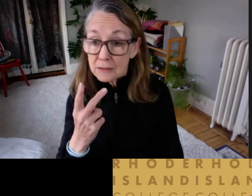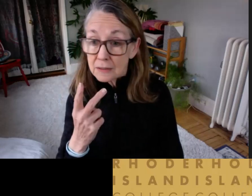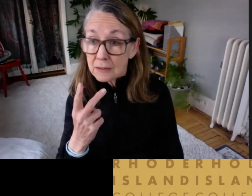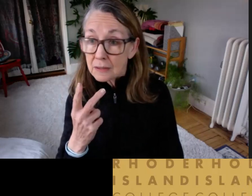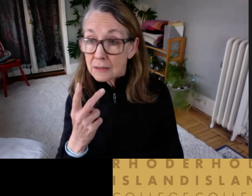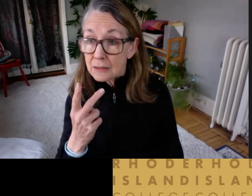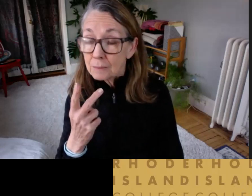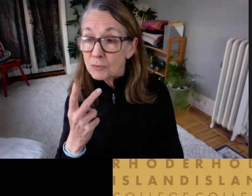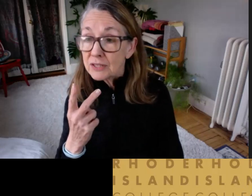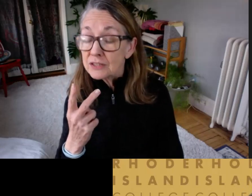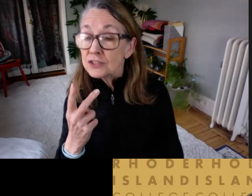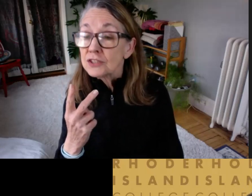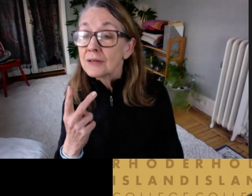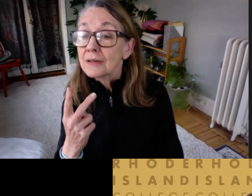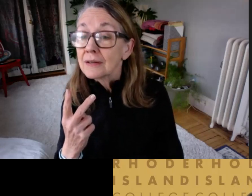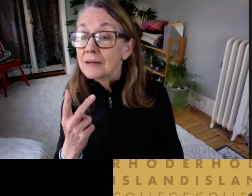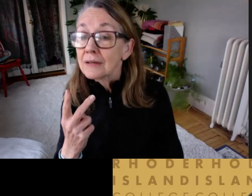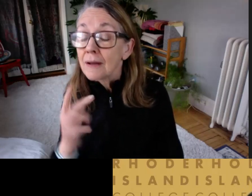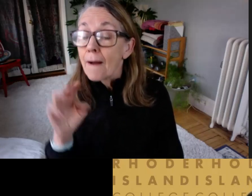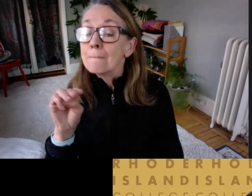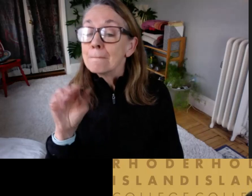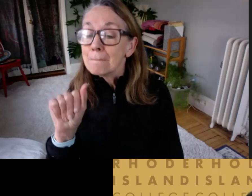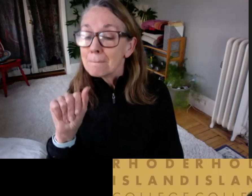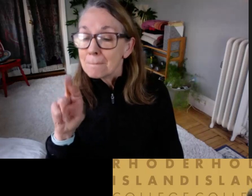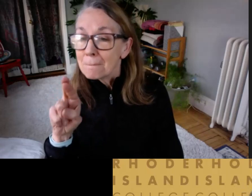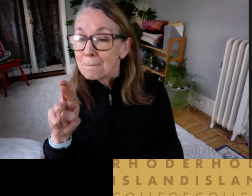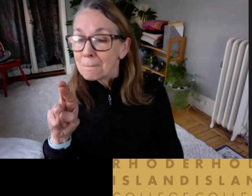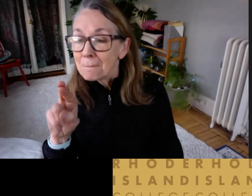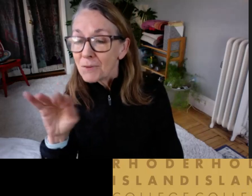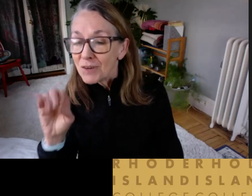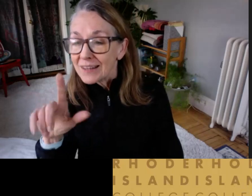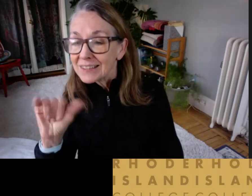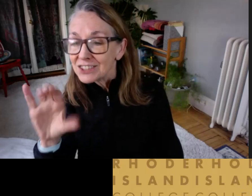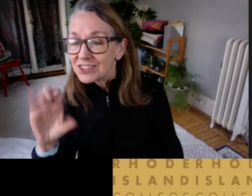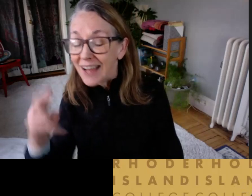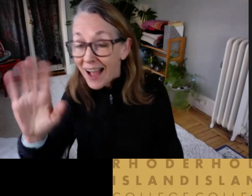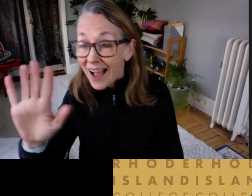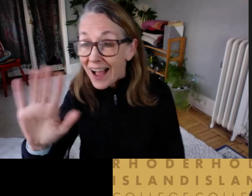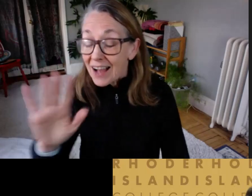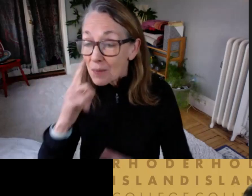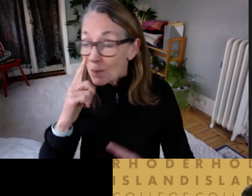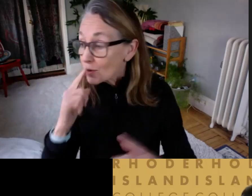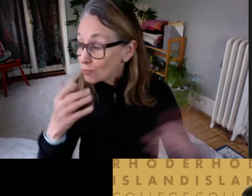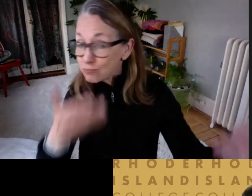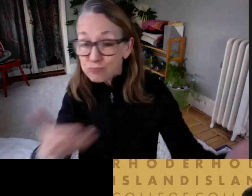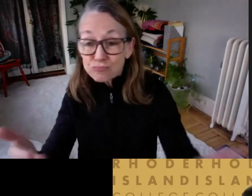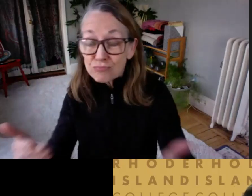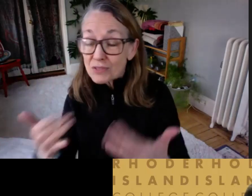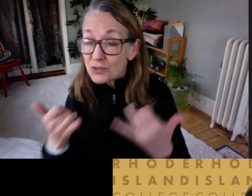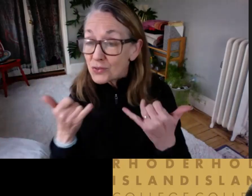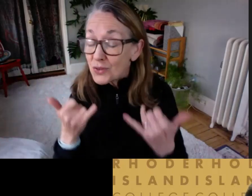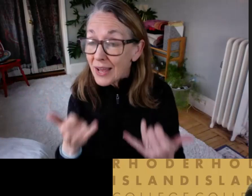who just popped up? Marie Dr. Lynn. Marie Lynch. Oh, yep. Hi, how are you? We're just introducing everybody today just to make